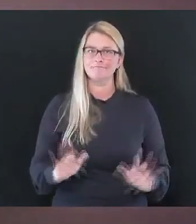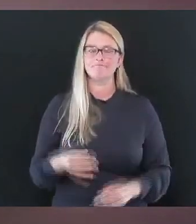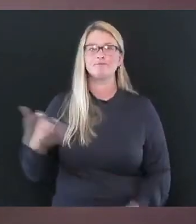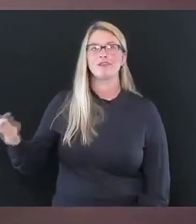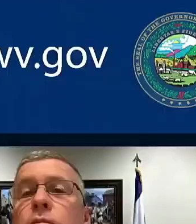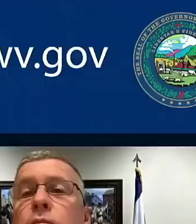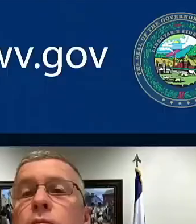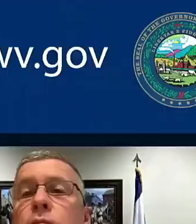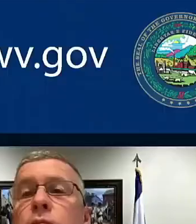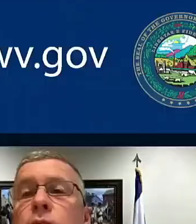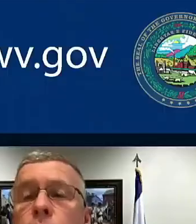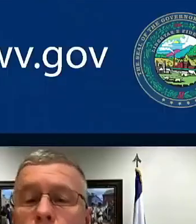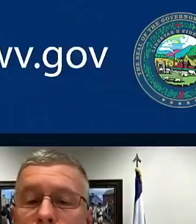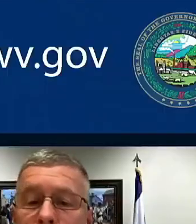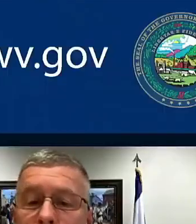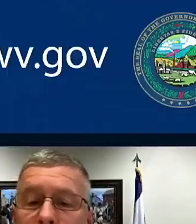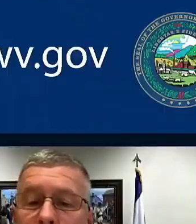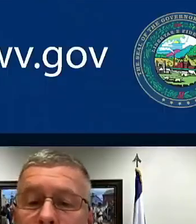is.